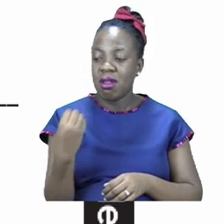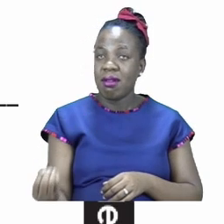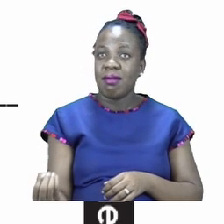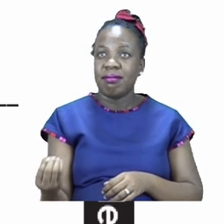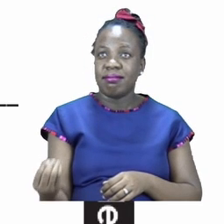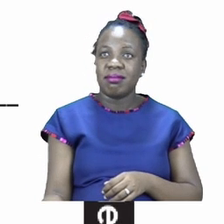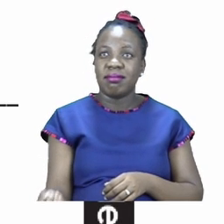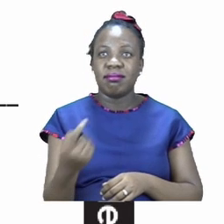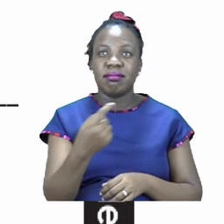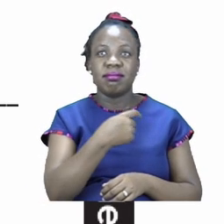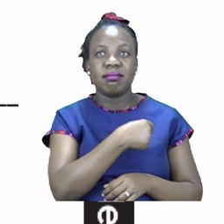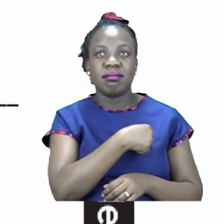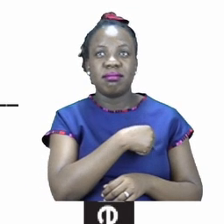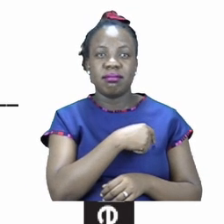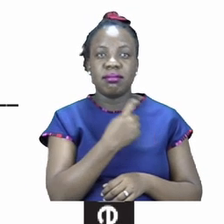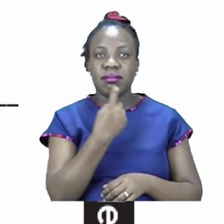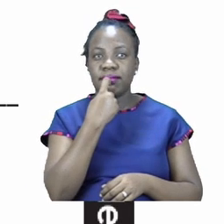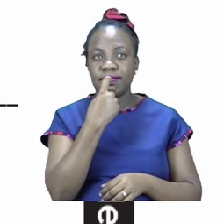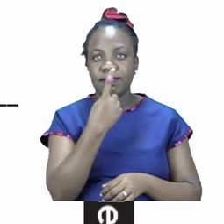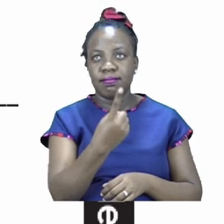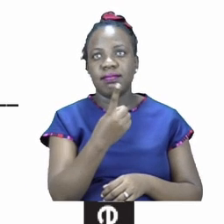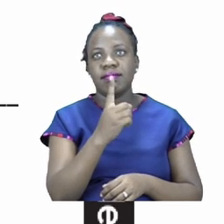the little girl say?